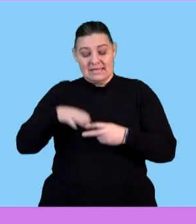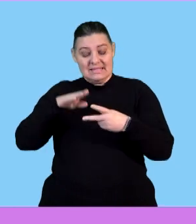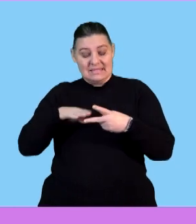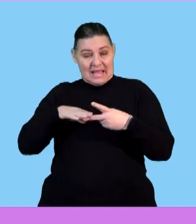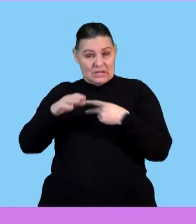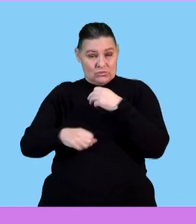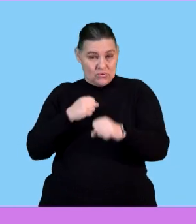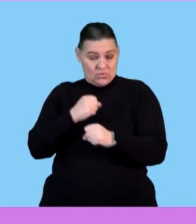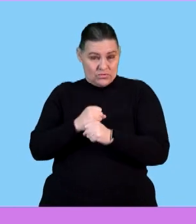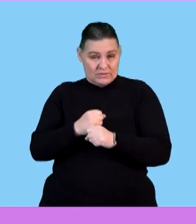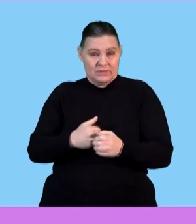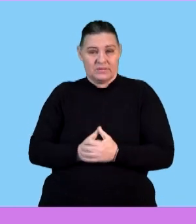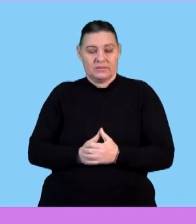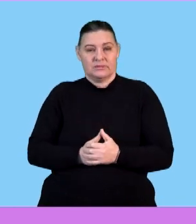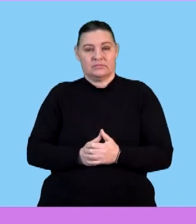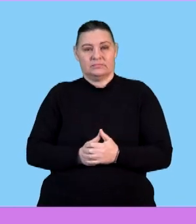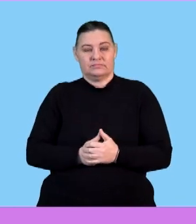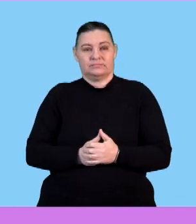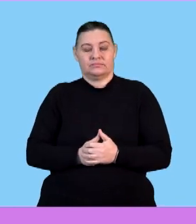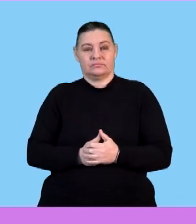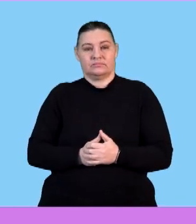So year 2,